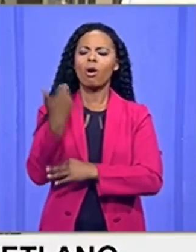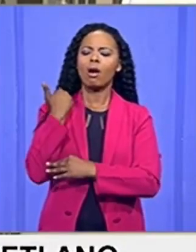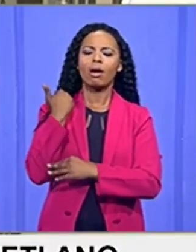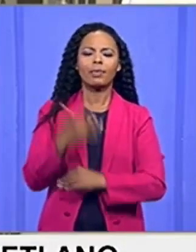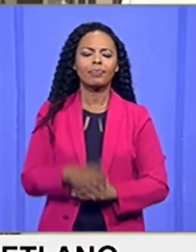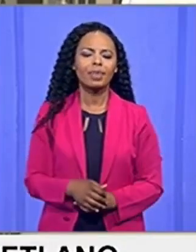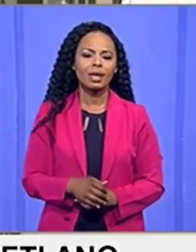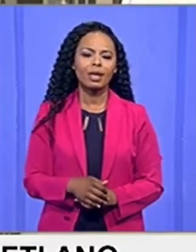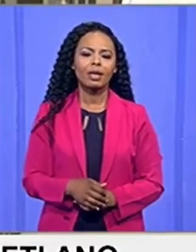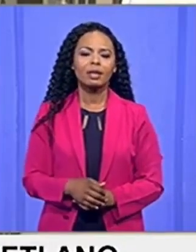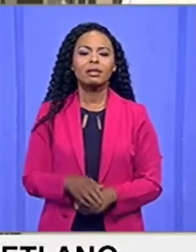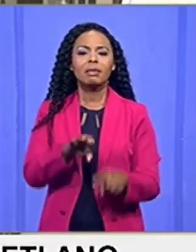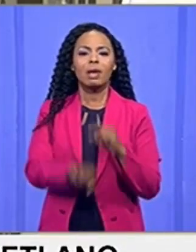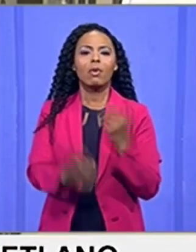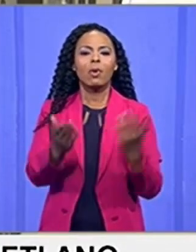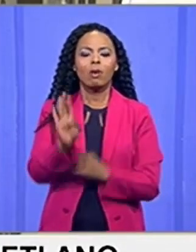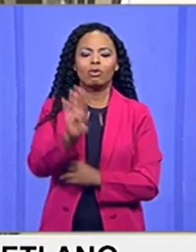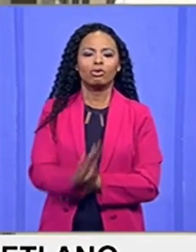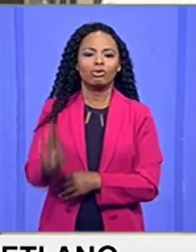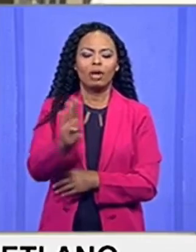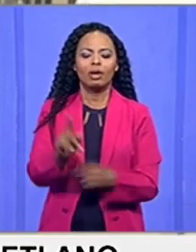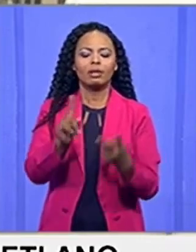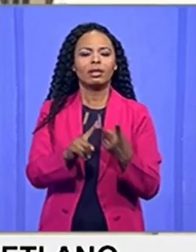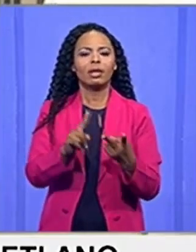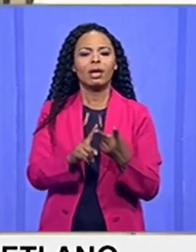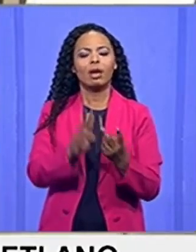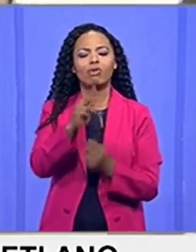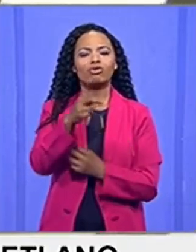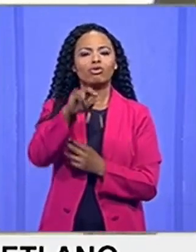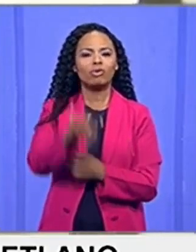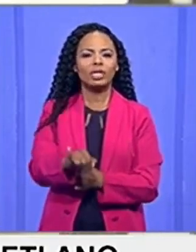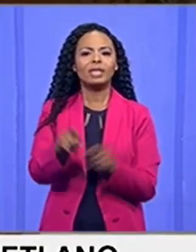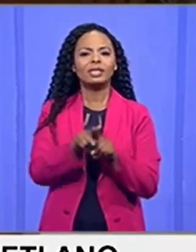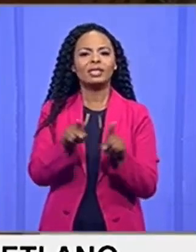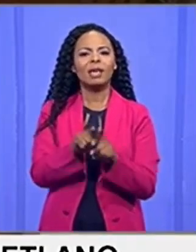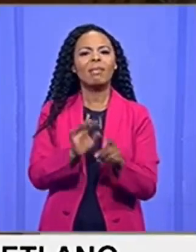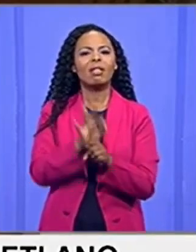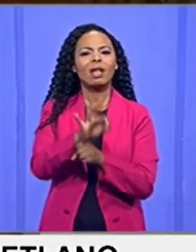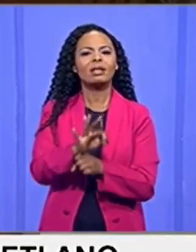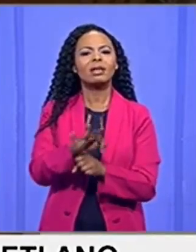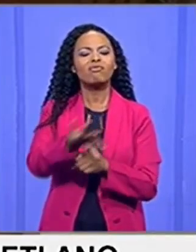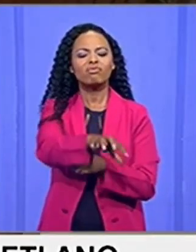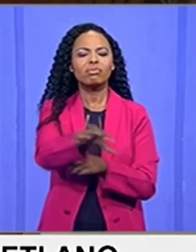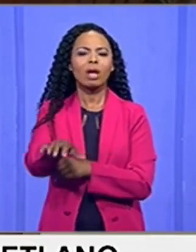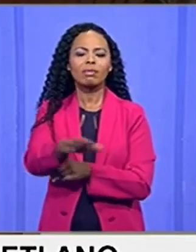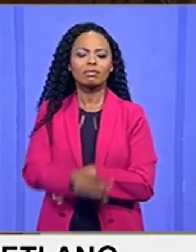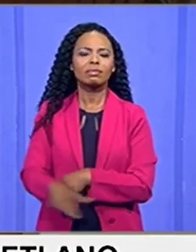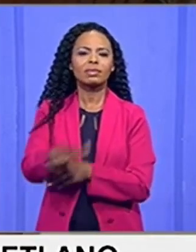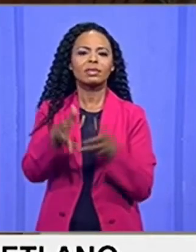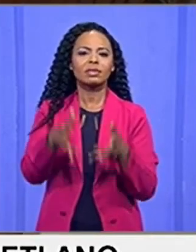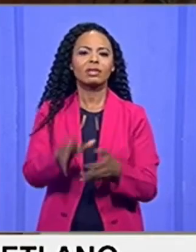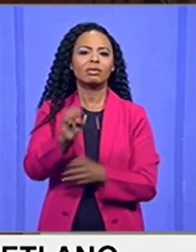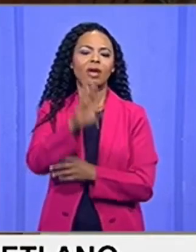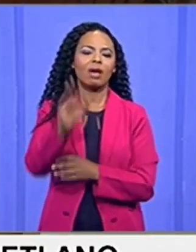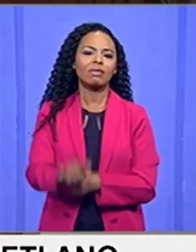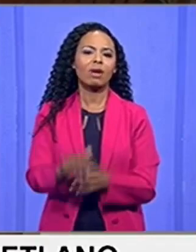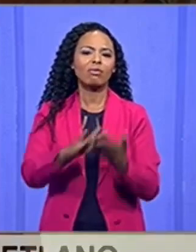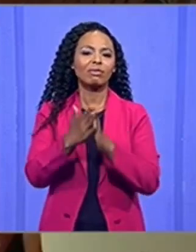kwa Motšhudi kwa Botswana le mo metseng e feta 30 mono Afrika Borwa. Sentle